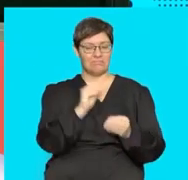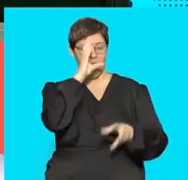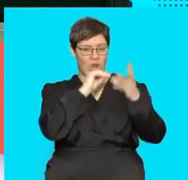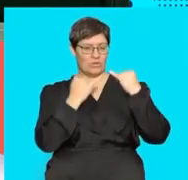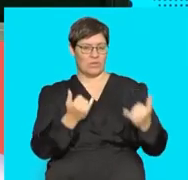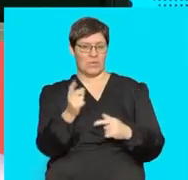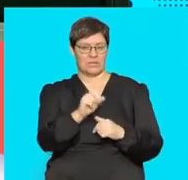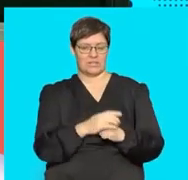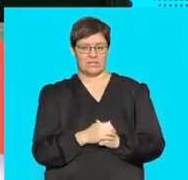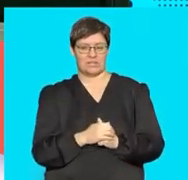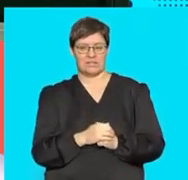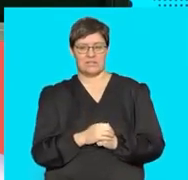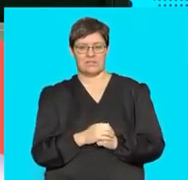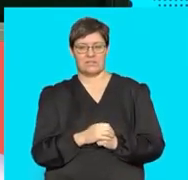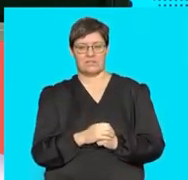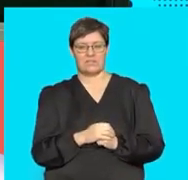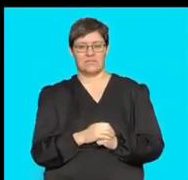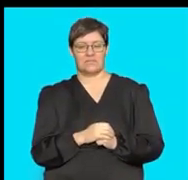Let's go and recap what we've learned today.